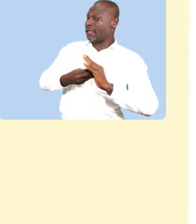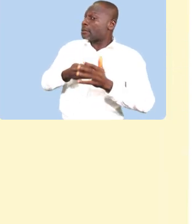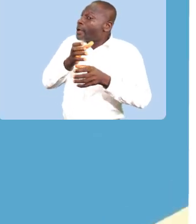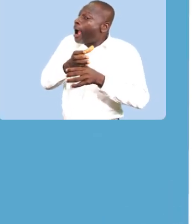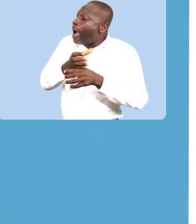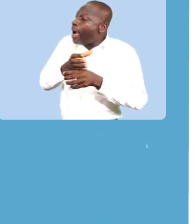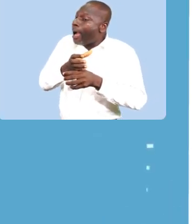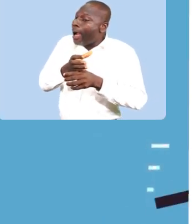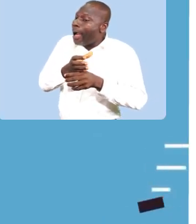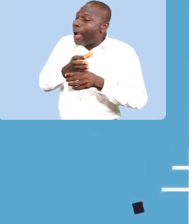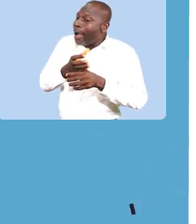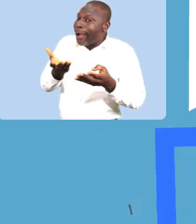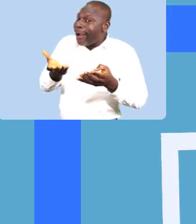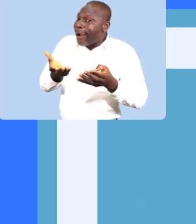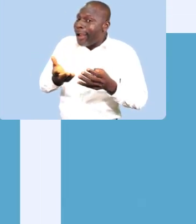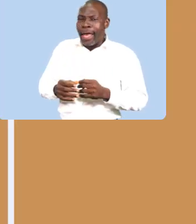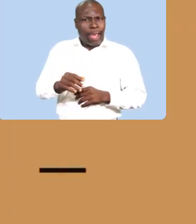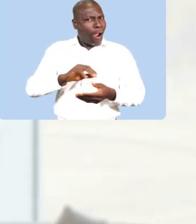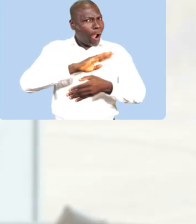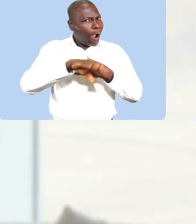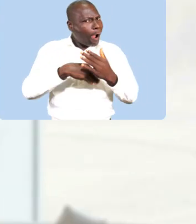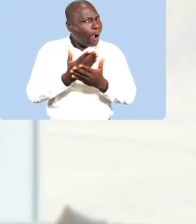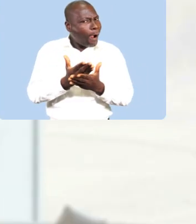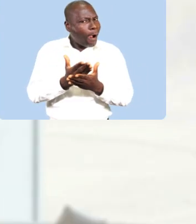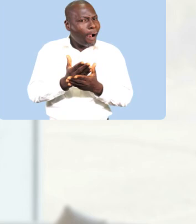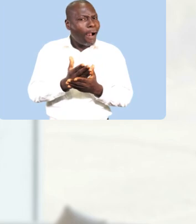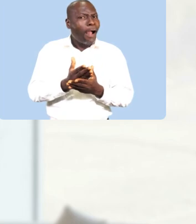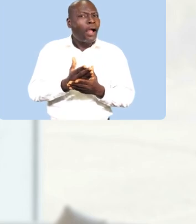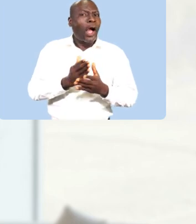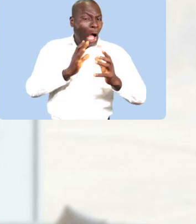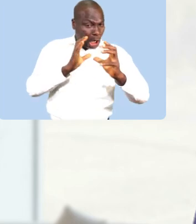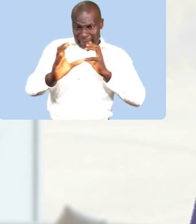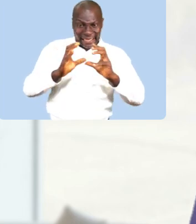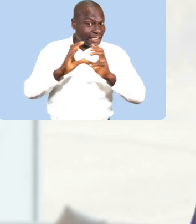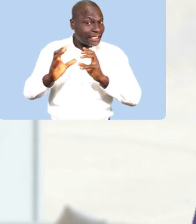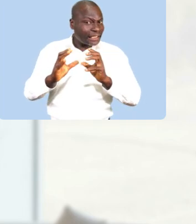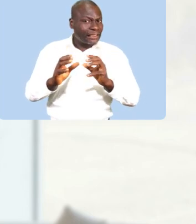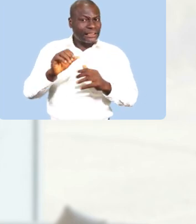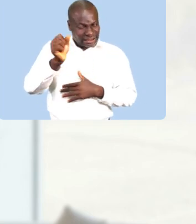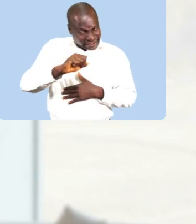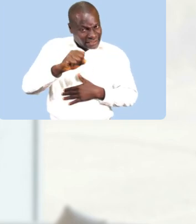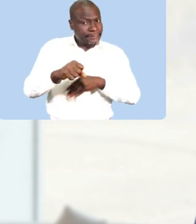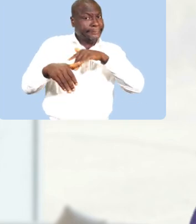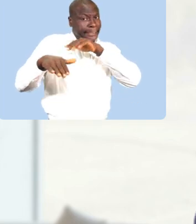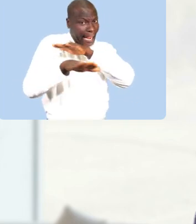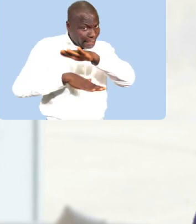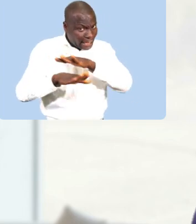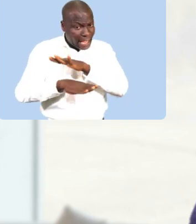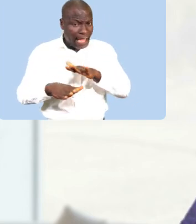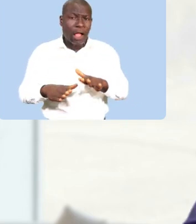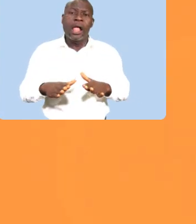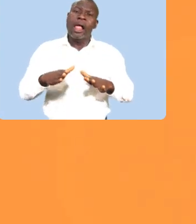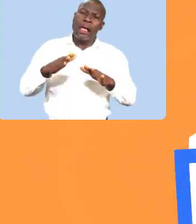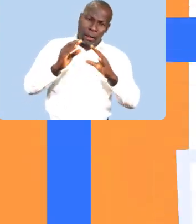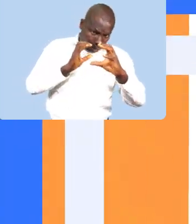that? Ana ni nyina akiri no, say e ka communication so so a. And the communication, you will be, I have